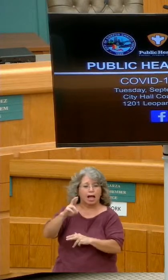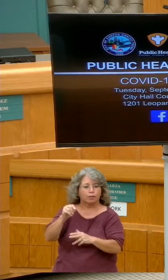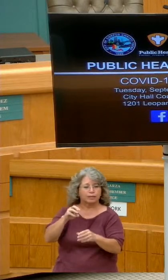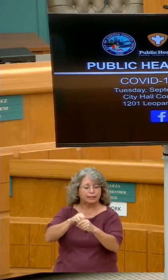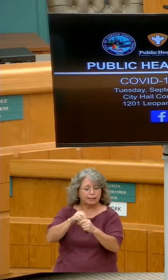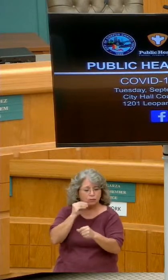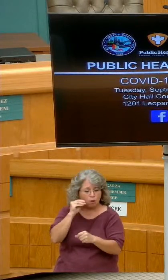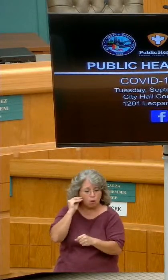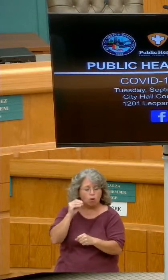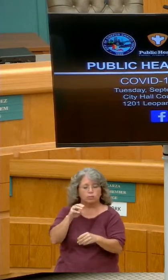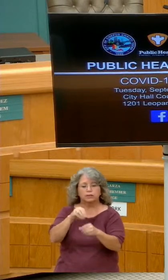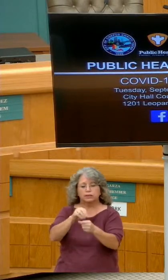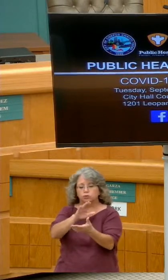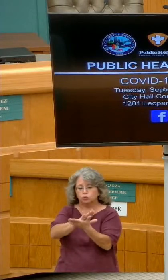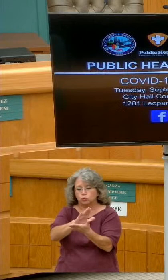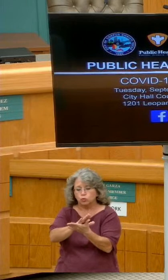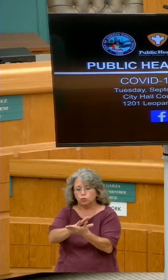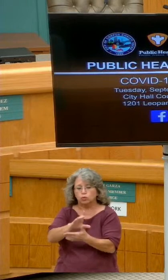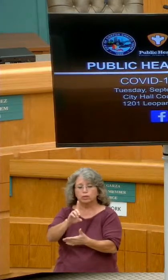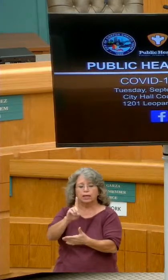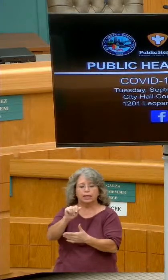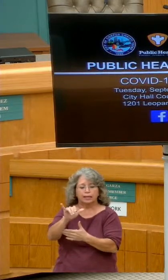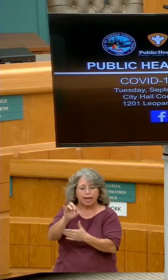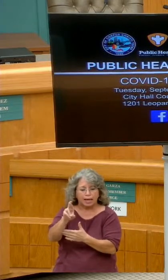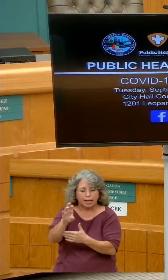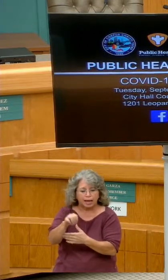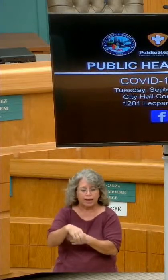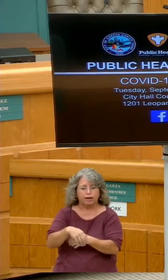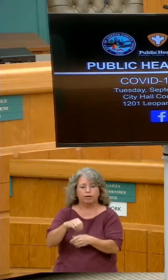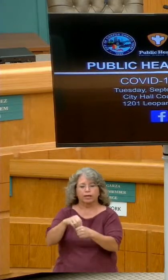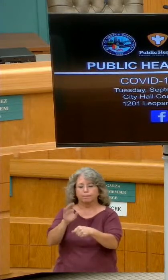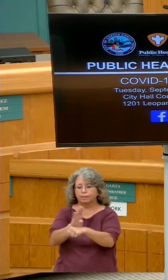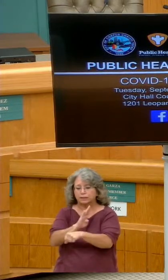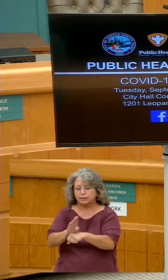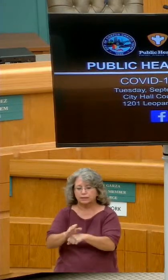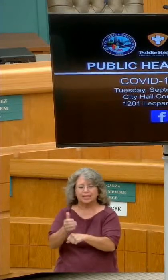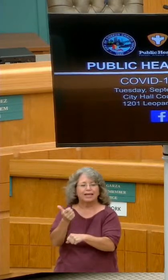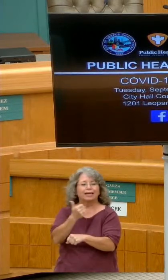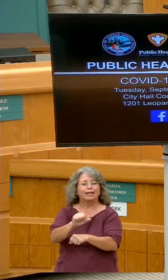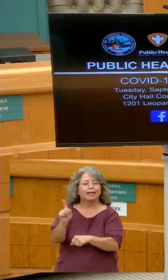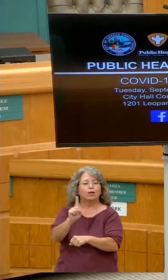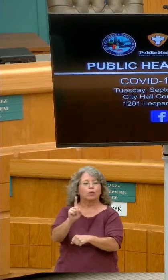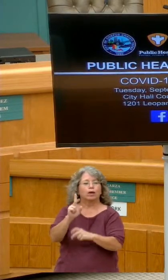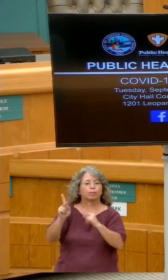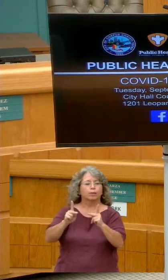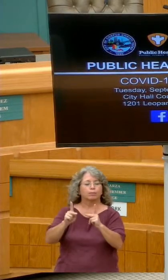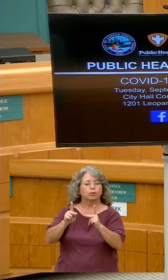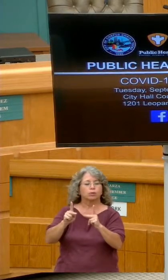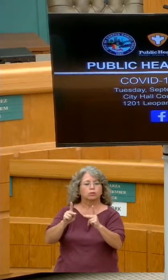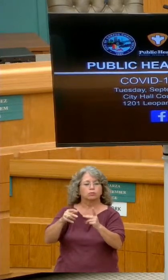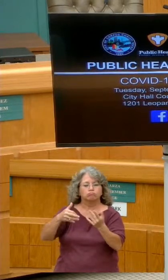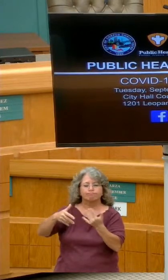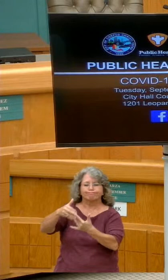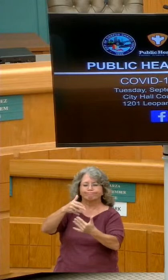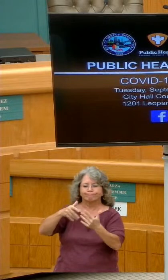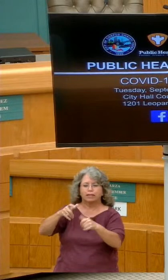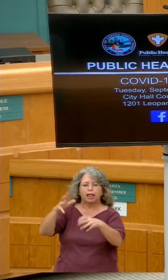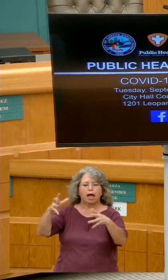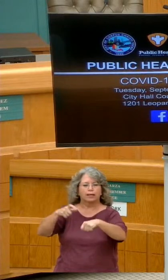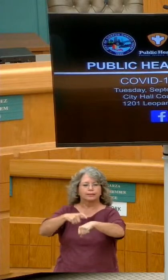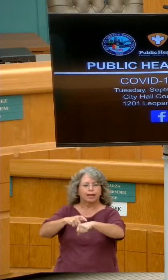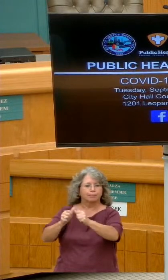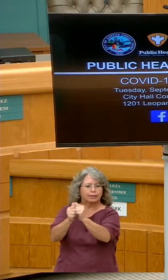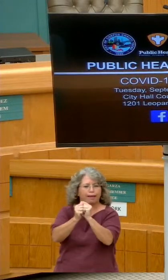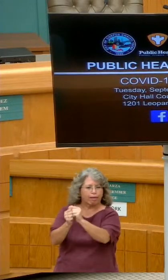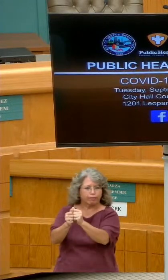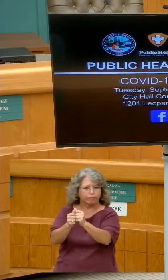and nursing homes, in businesses, and really anywhere where people spend a lot of time together.